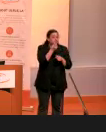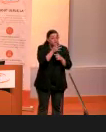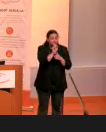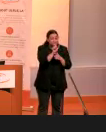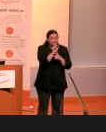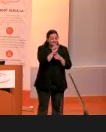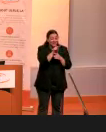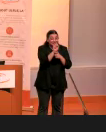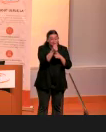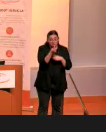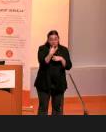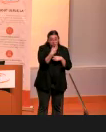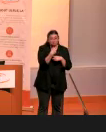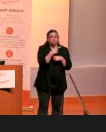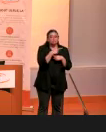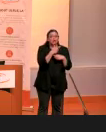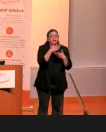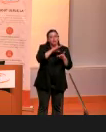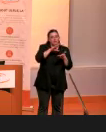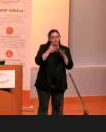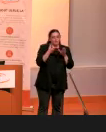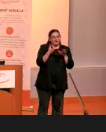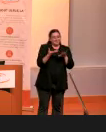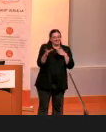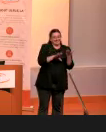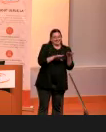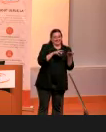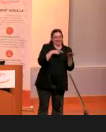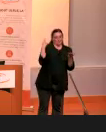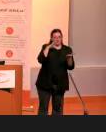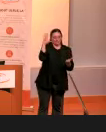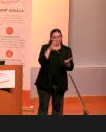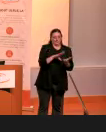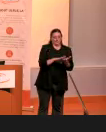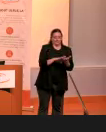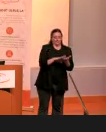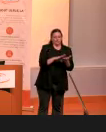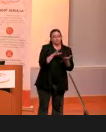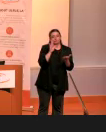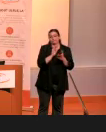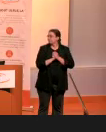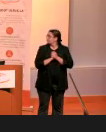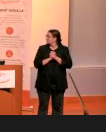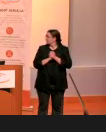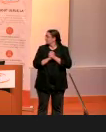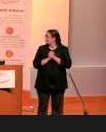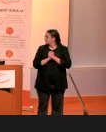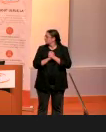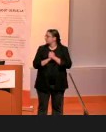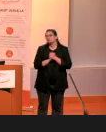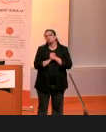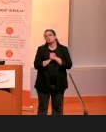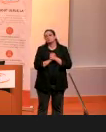time. So again, that kind of goes along with what we know from the general population about the beneficial effects of statins.